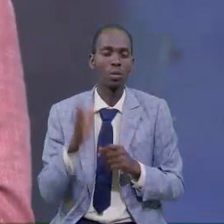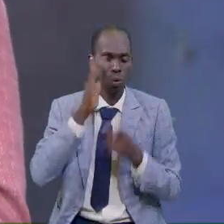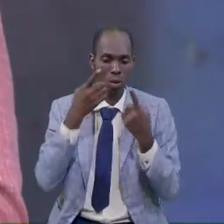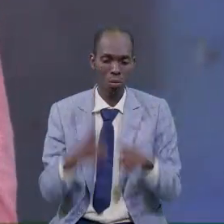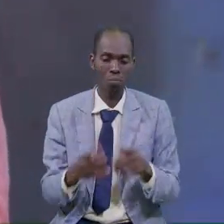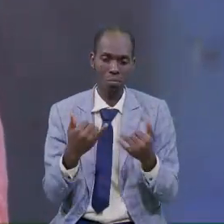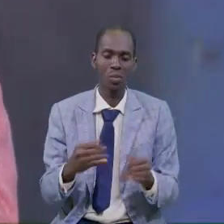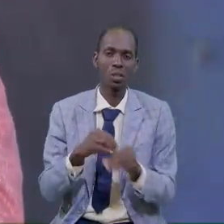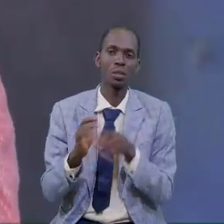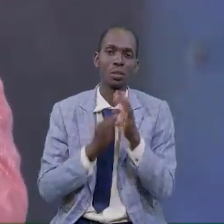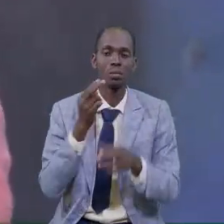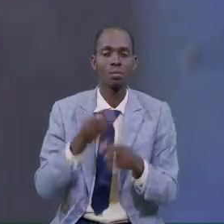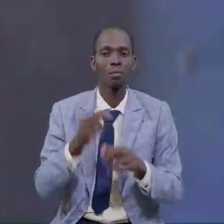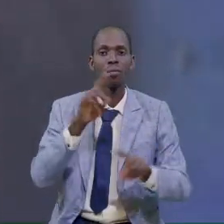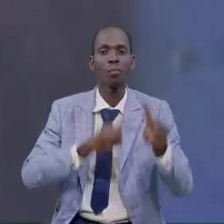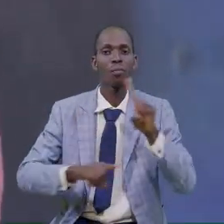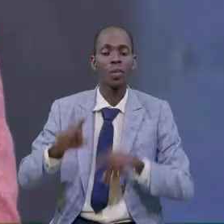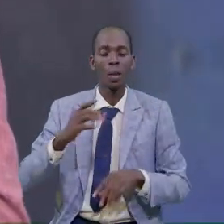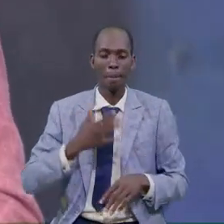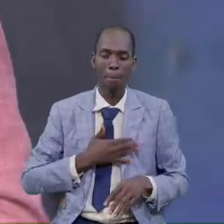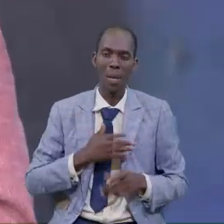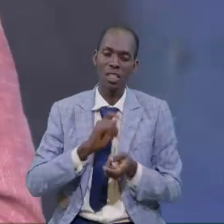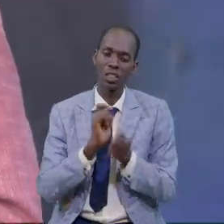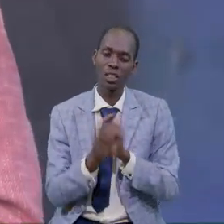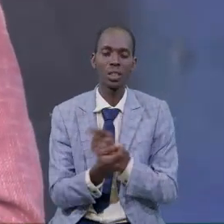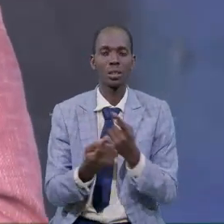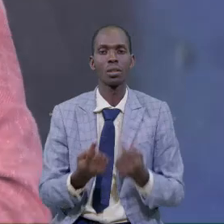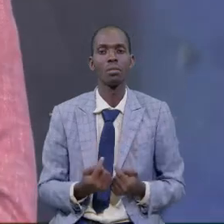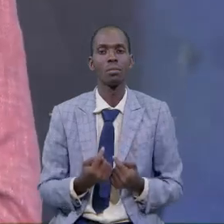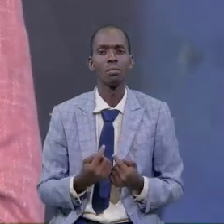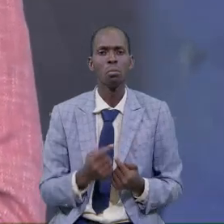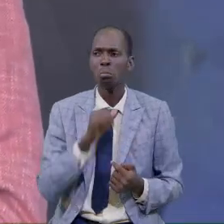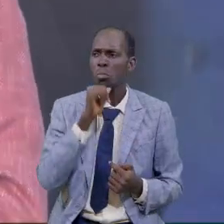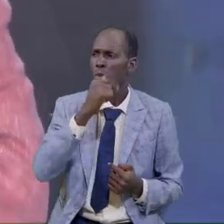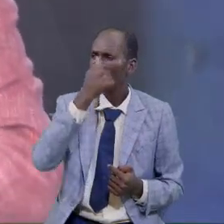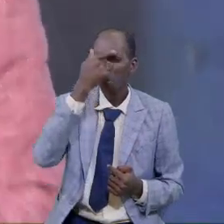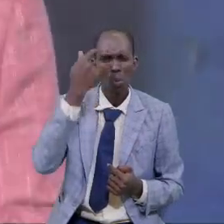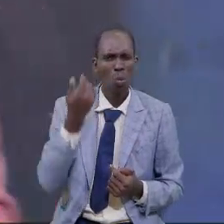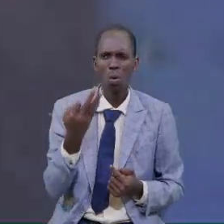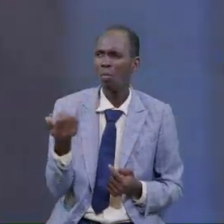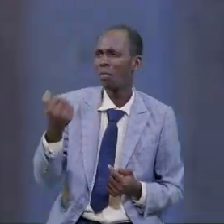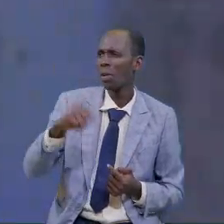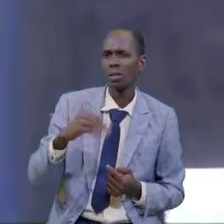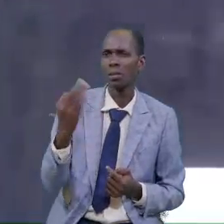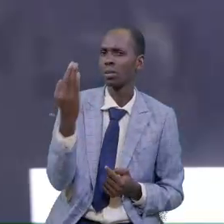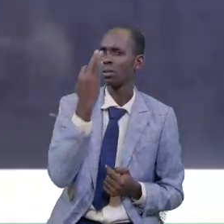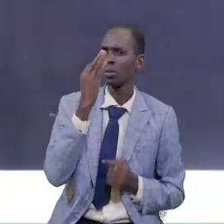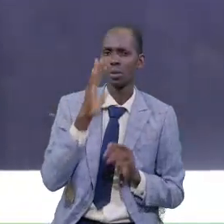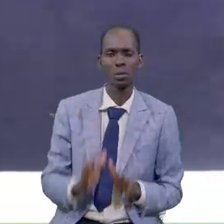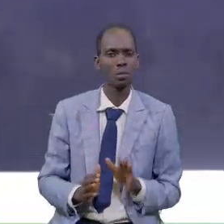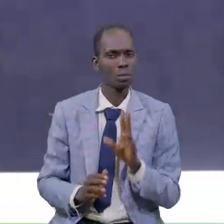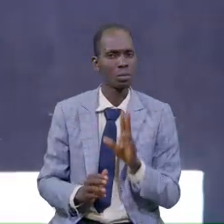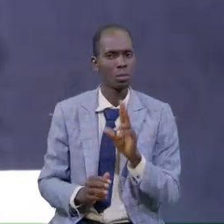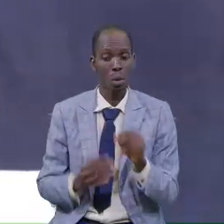My change came not because of any preacher. My change came not because of, you know,